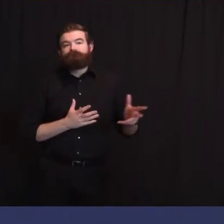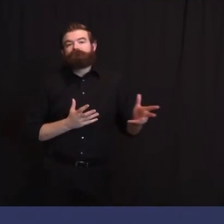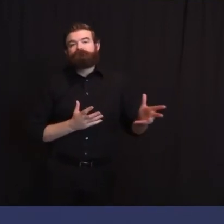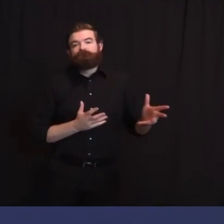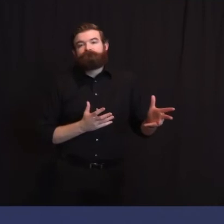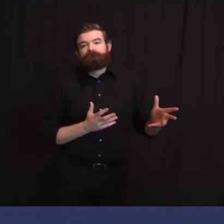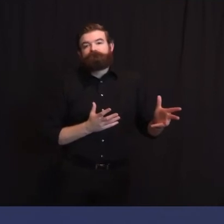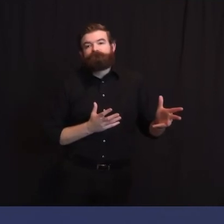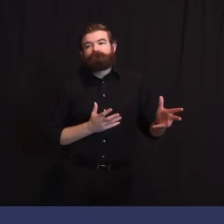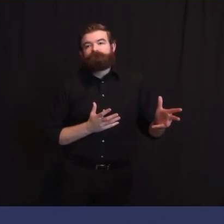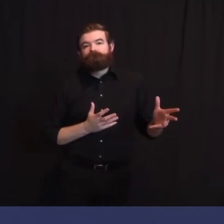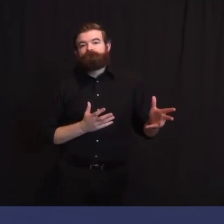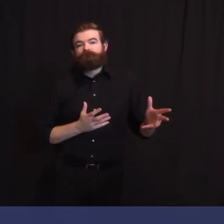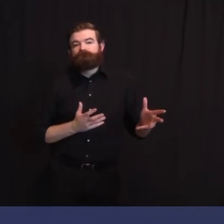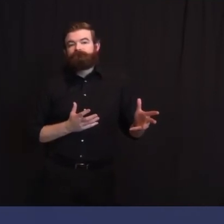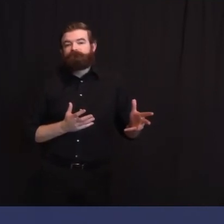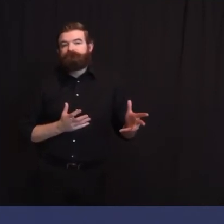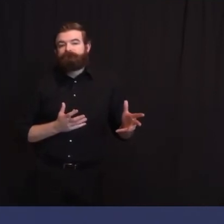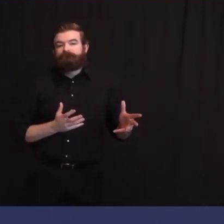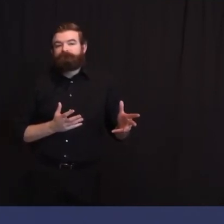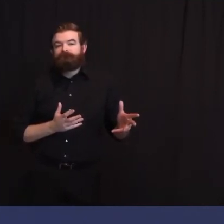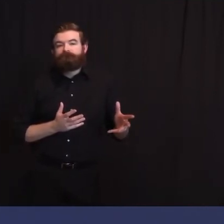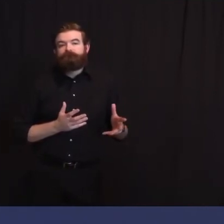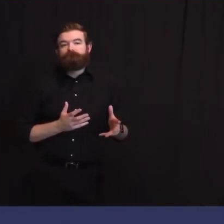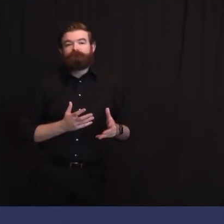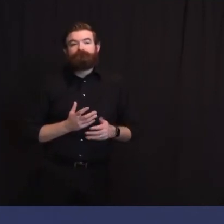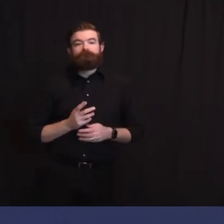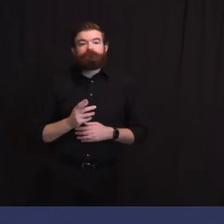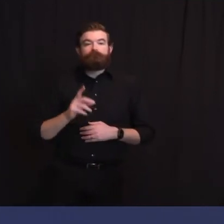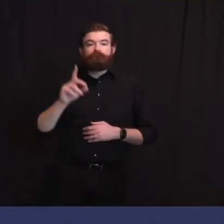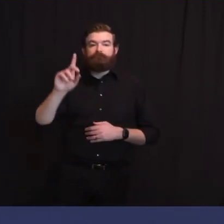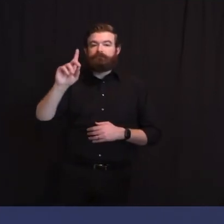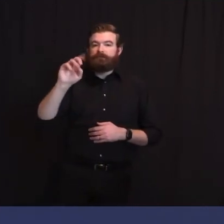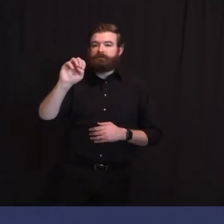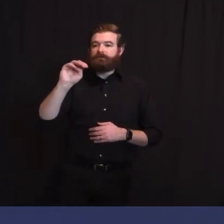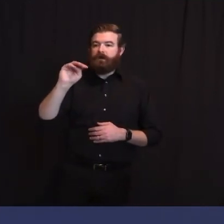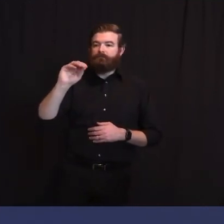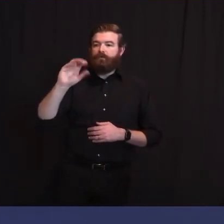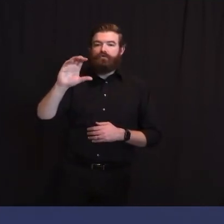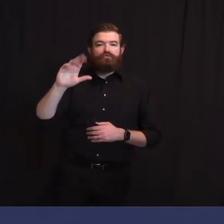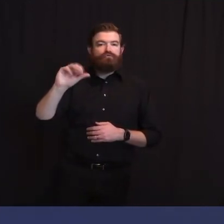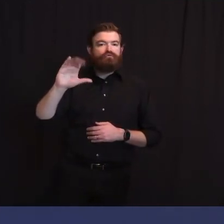you have a good set of choices? And you couldn't have better choices. And again, there may well